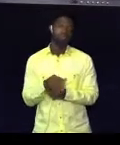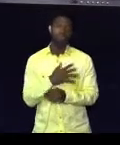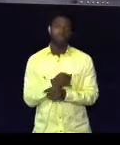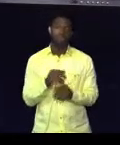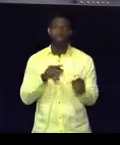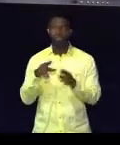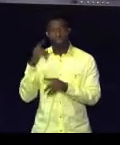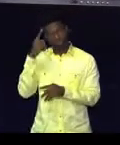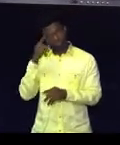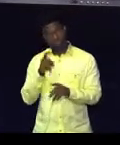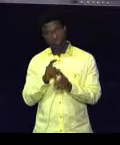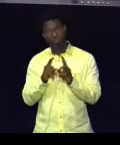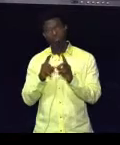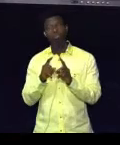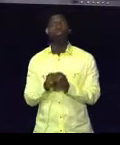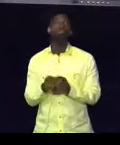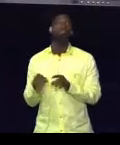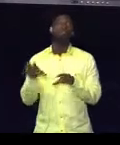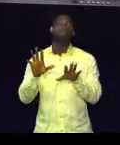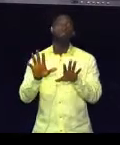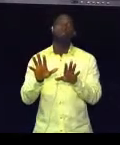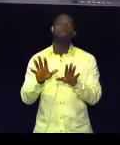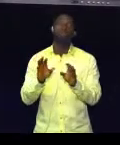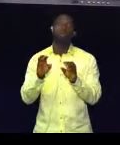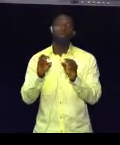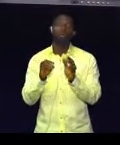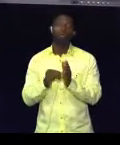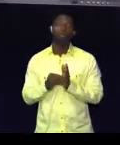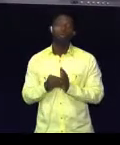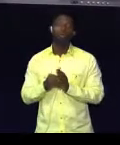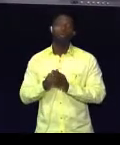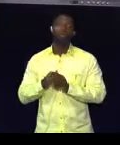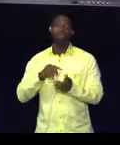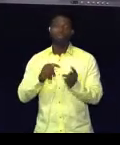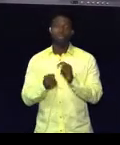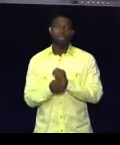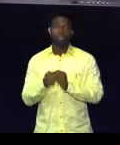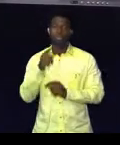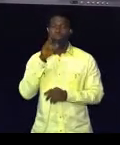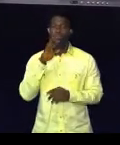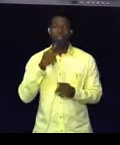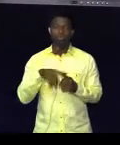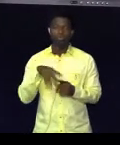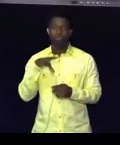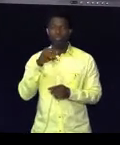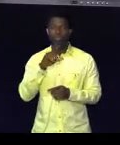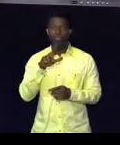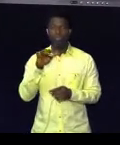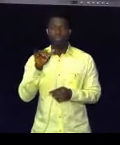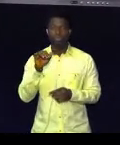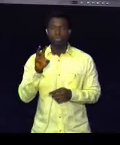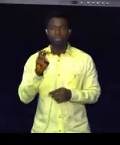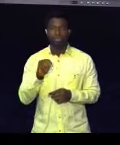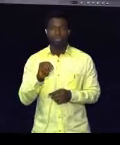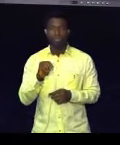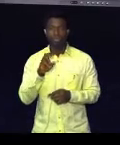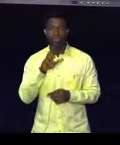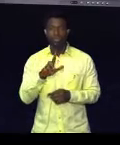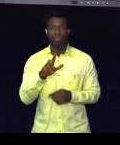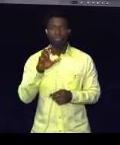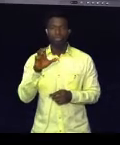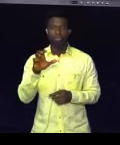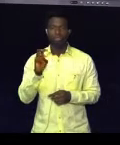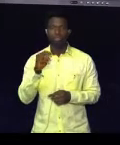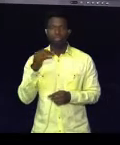some activity of your own, which is coming up right about now. You are to find the LCM of 18